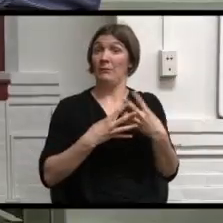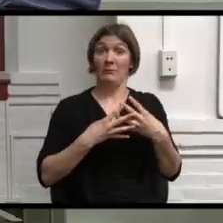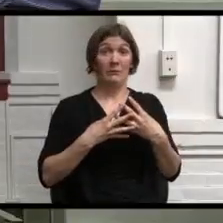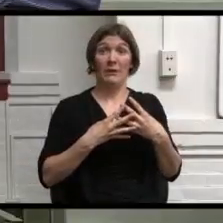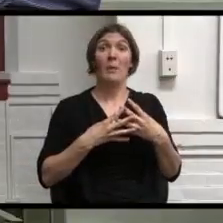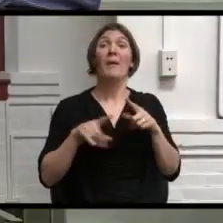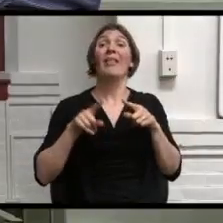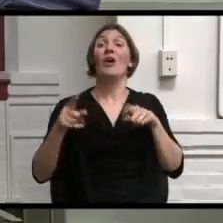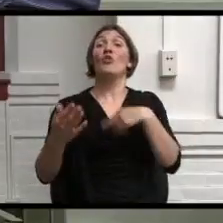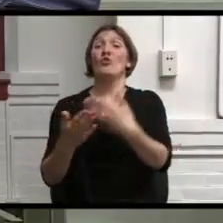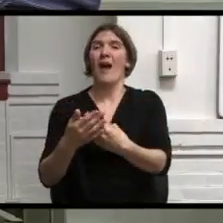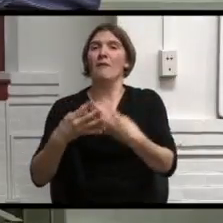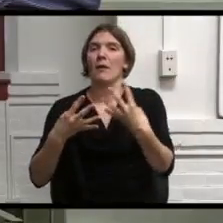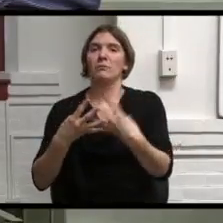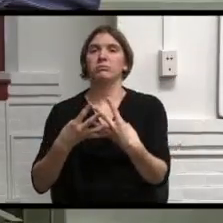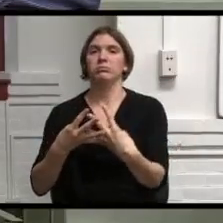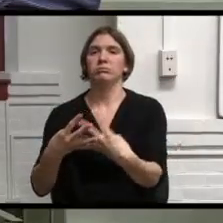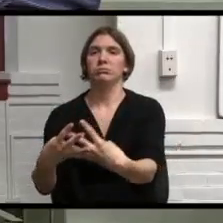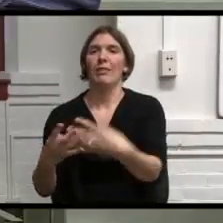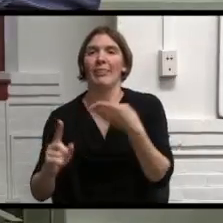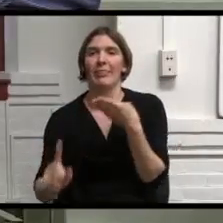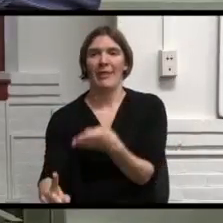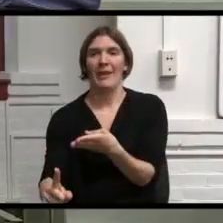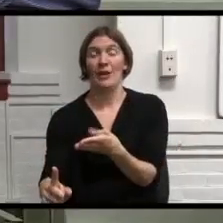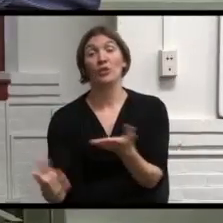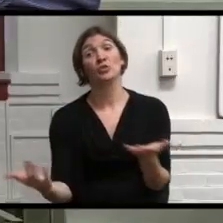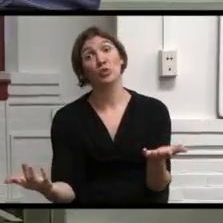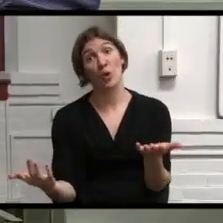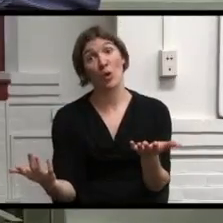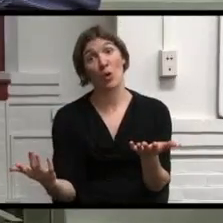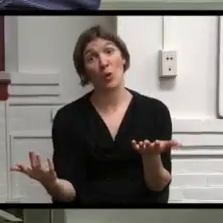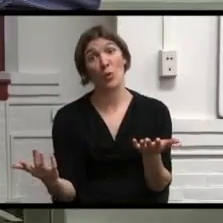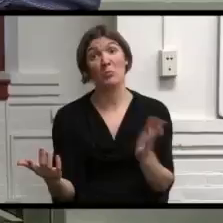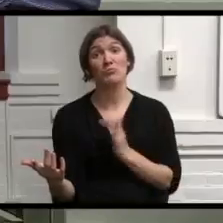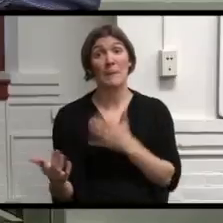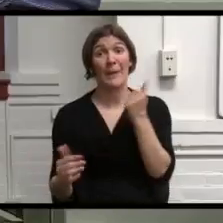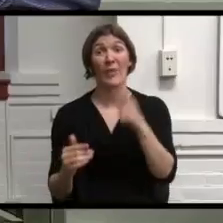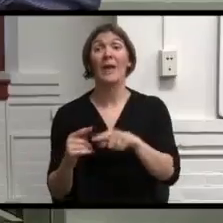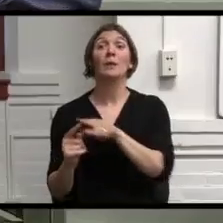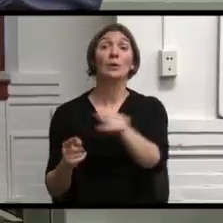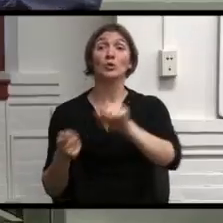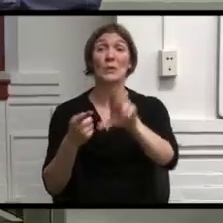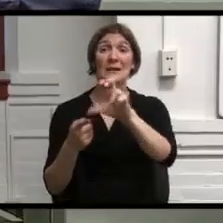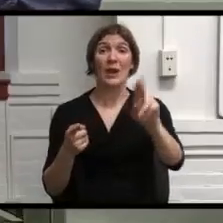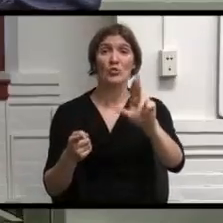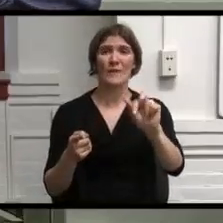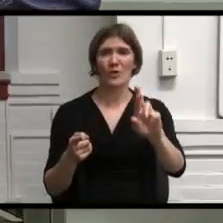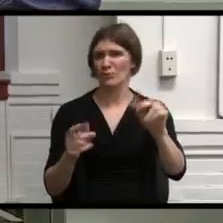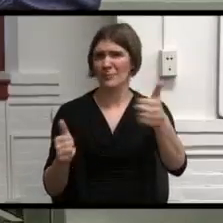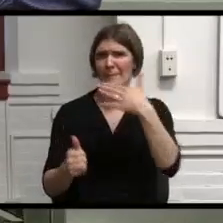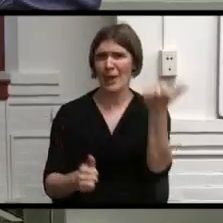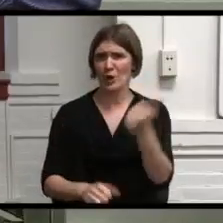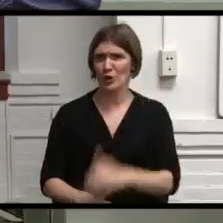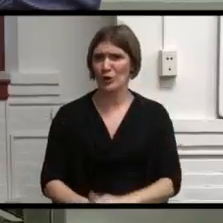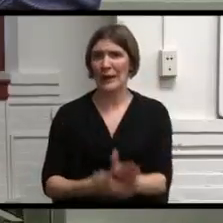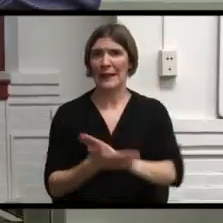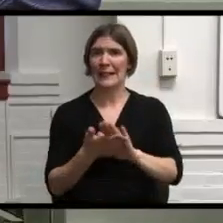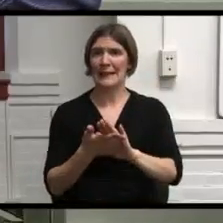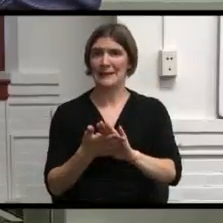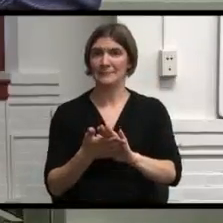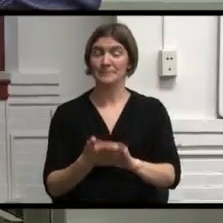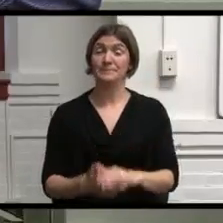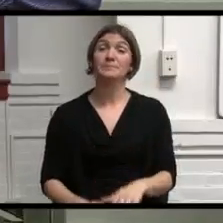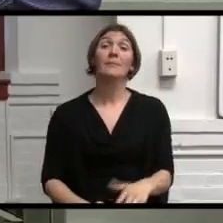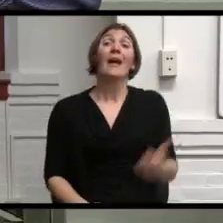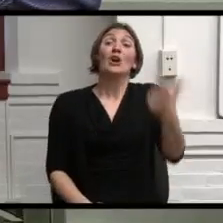treated. But the treatment would happen on that site. And then lastly, most recent